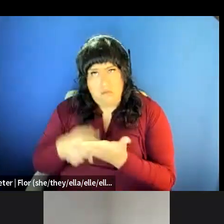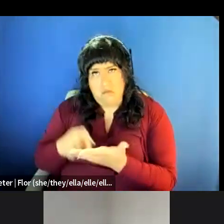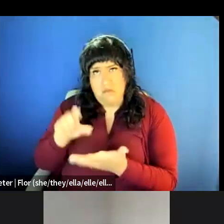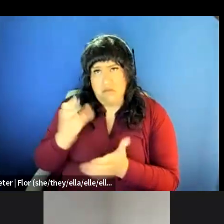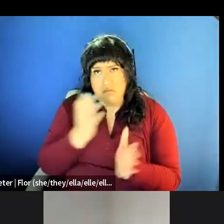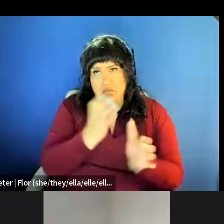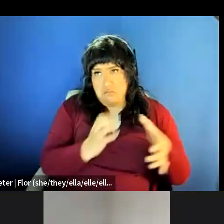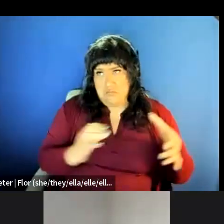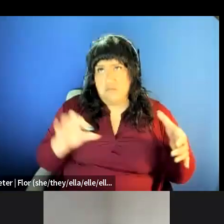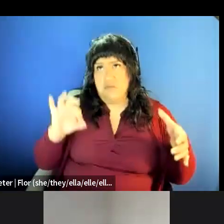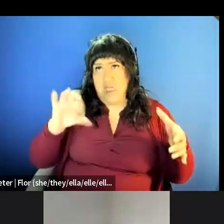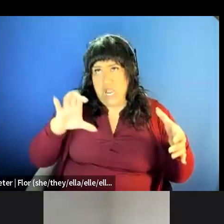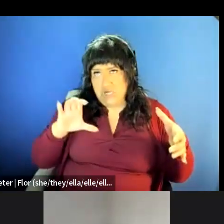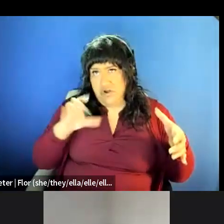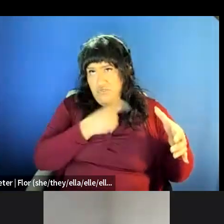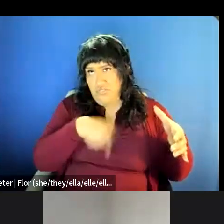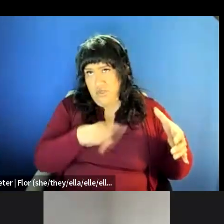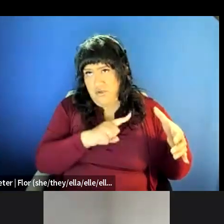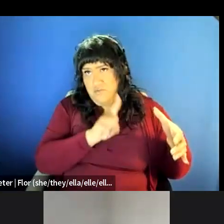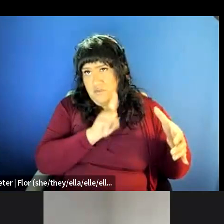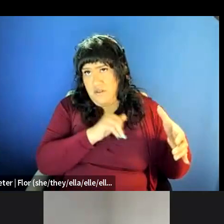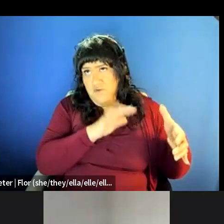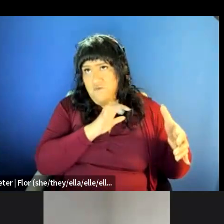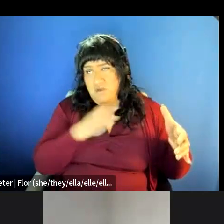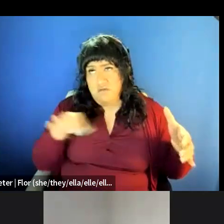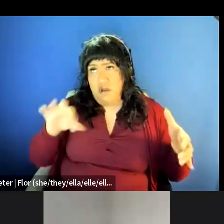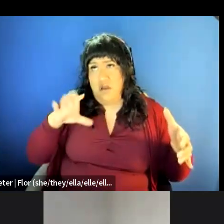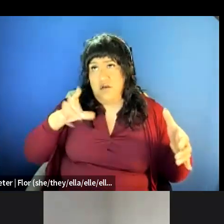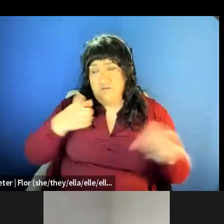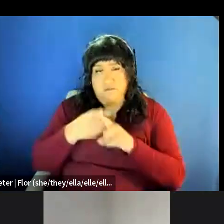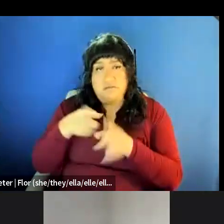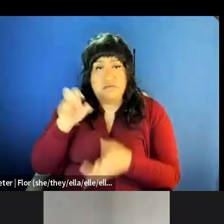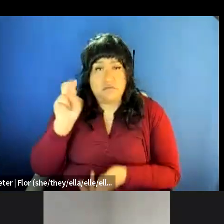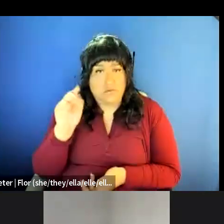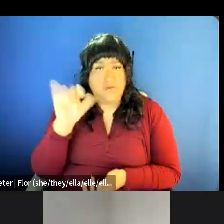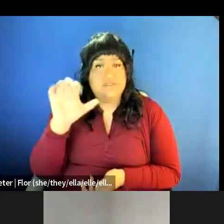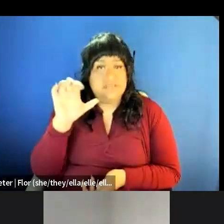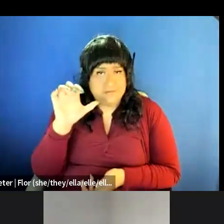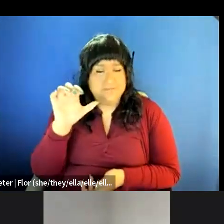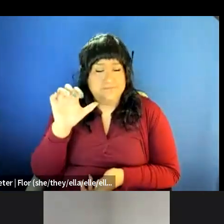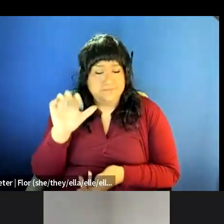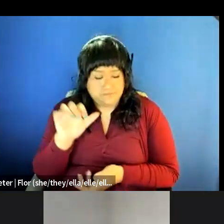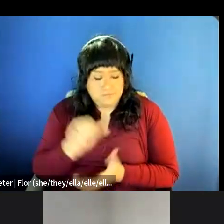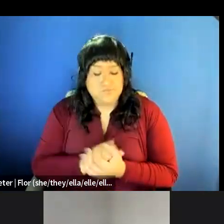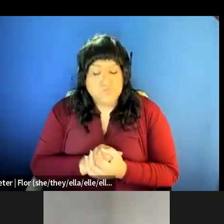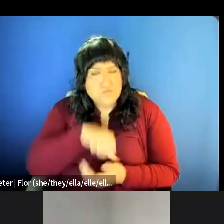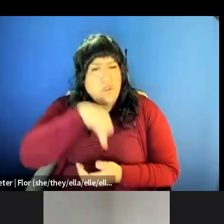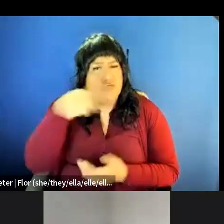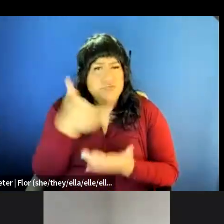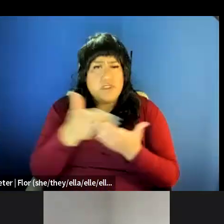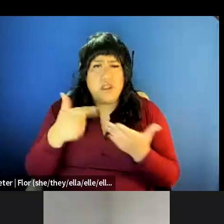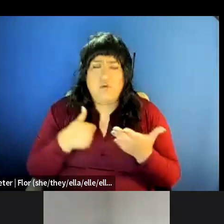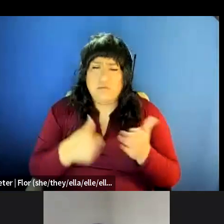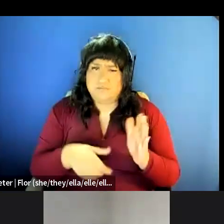900 of those to, you know, almost 1,000 being in from New York City. The other thing I want to point out is